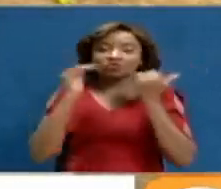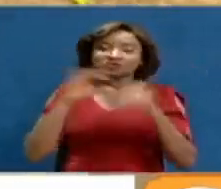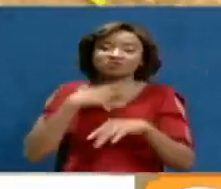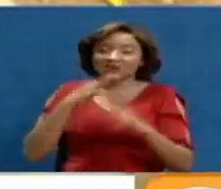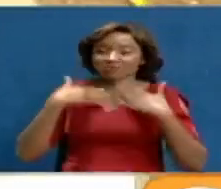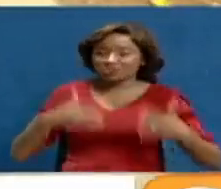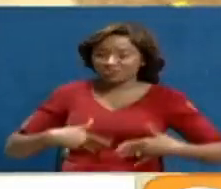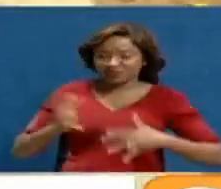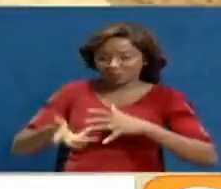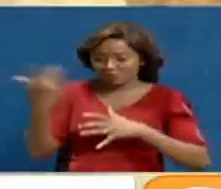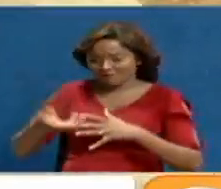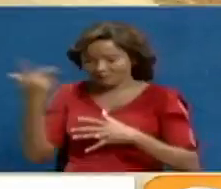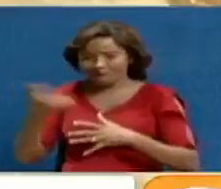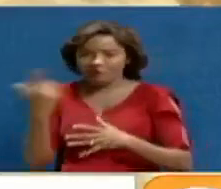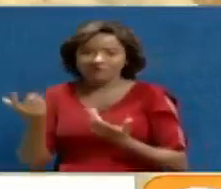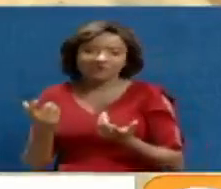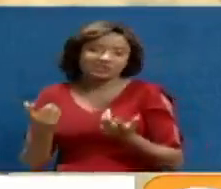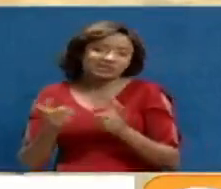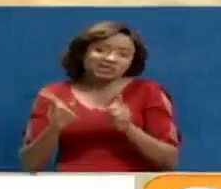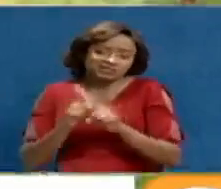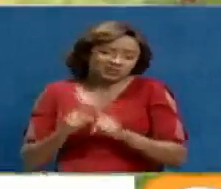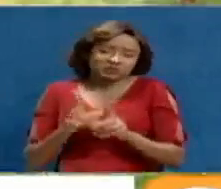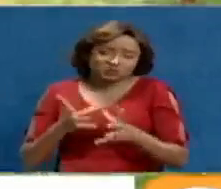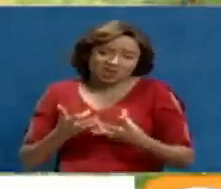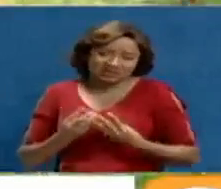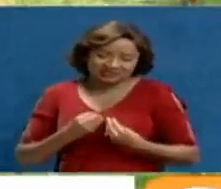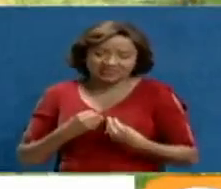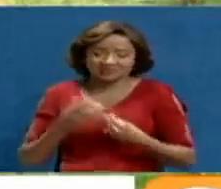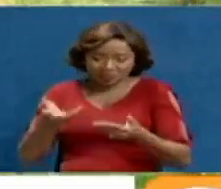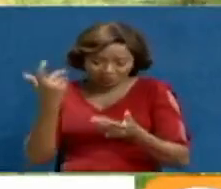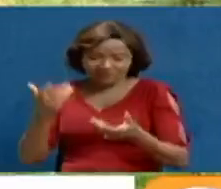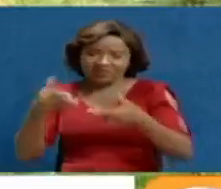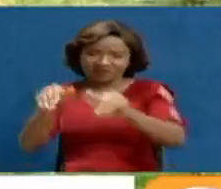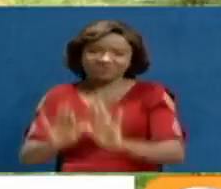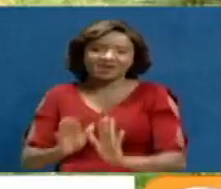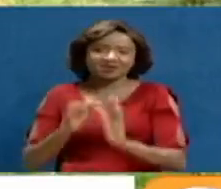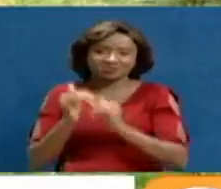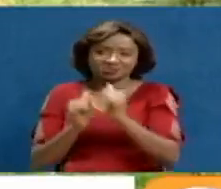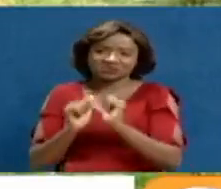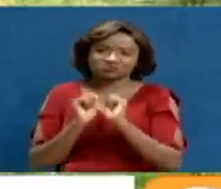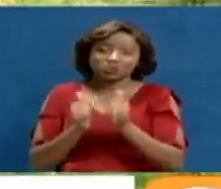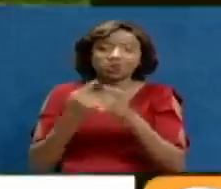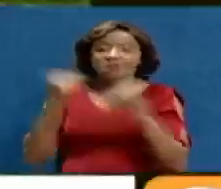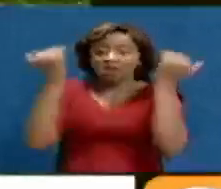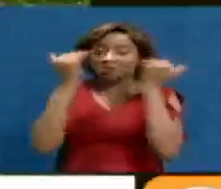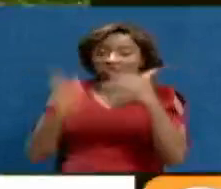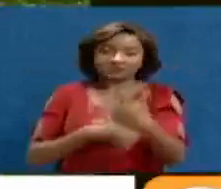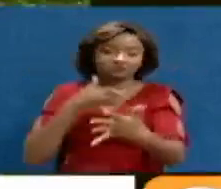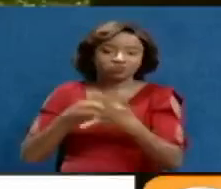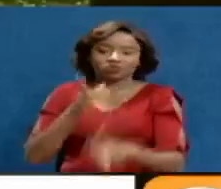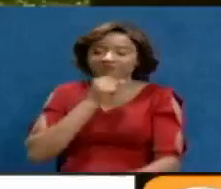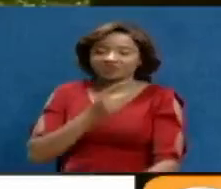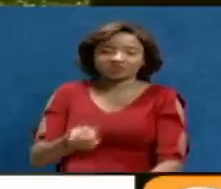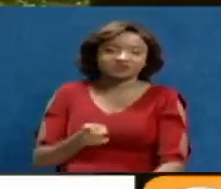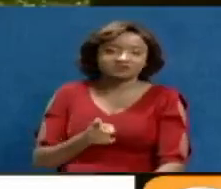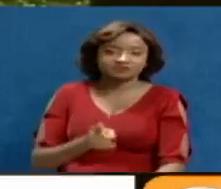an autopsy carried out, and prayers to be allowed to rebury him in a dignified manner. The court, however, dealt a blow to the